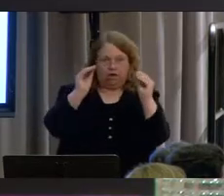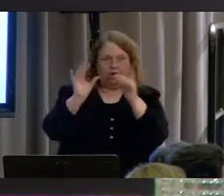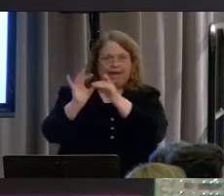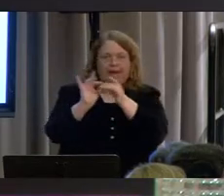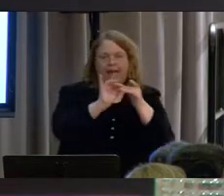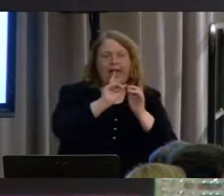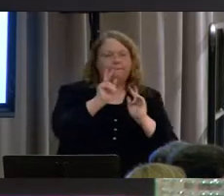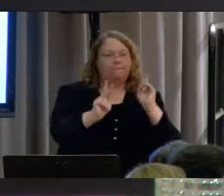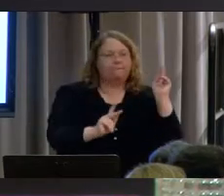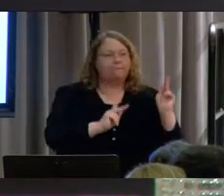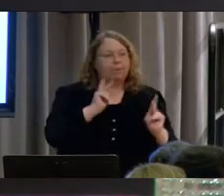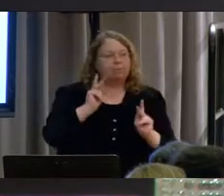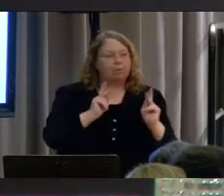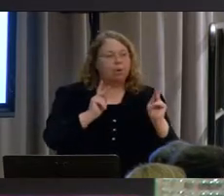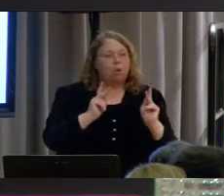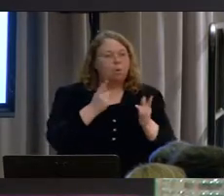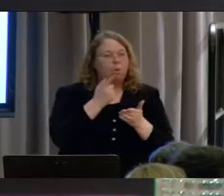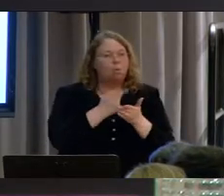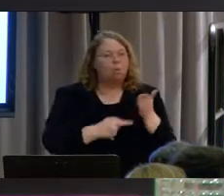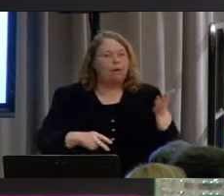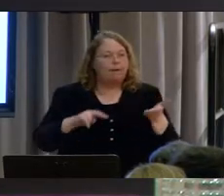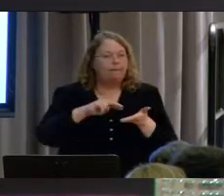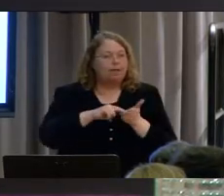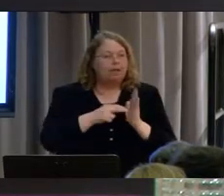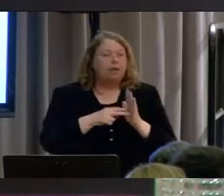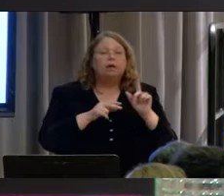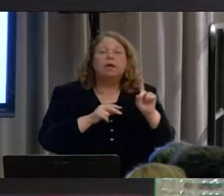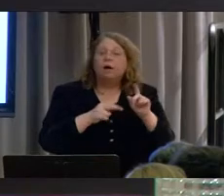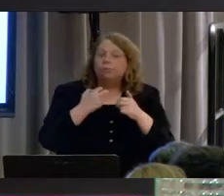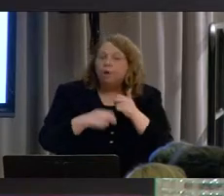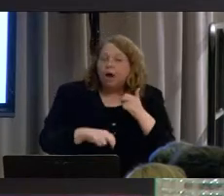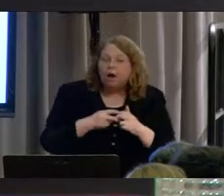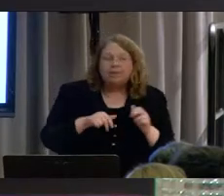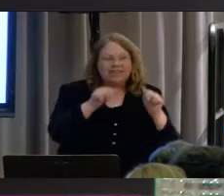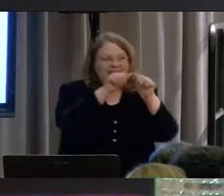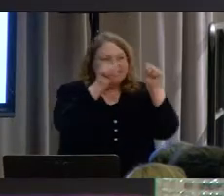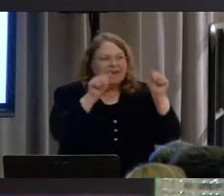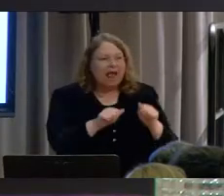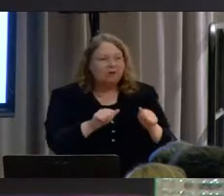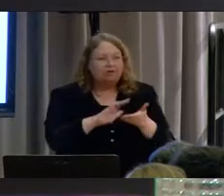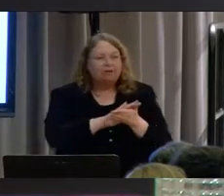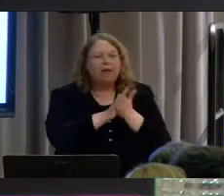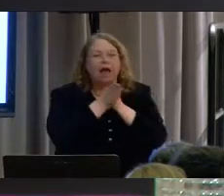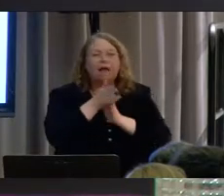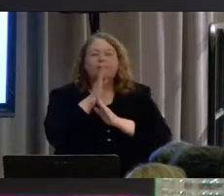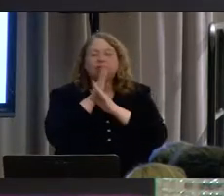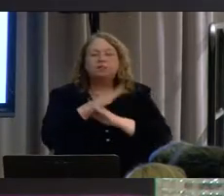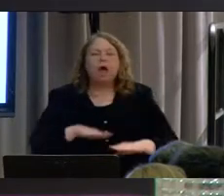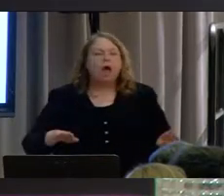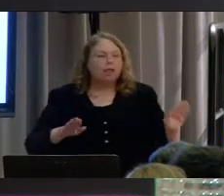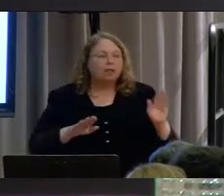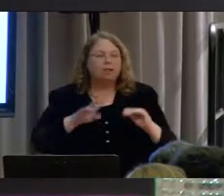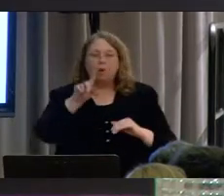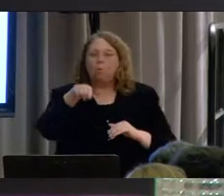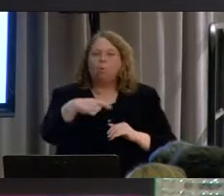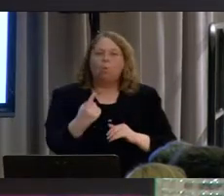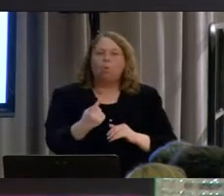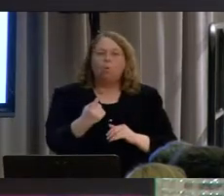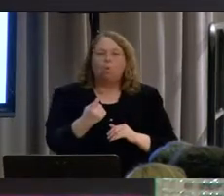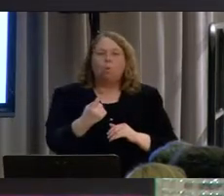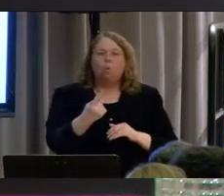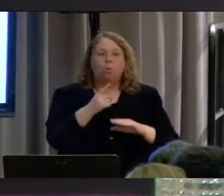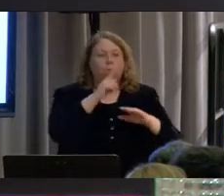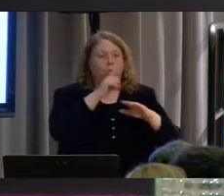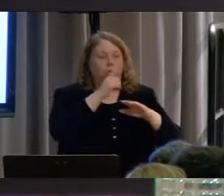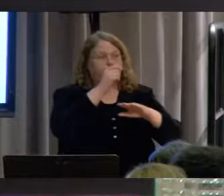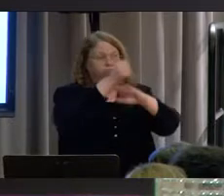to what it stands for. The problem is that the statues had grown silent. They said only what the people put them up wanted to